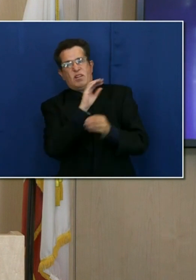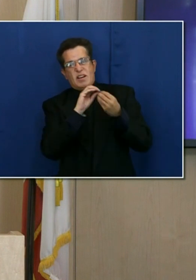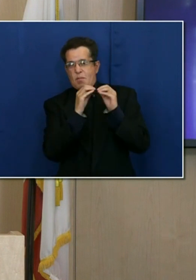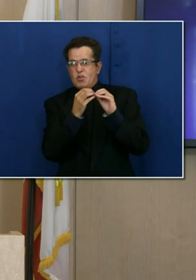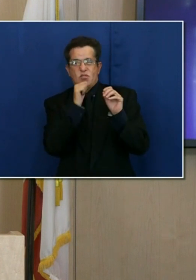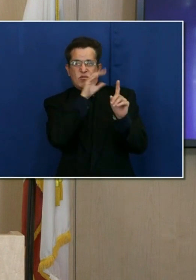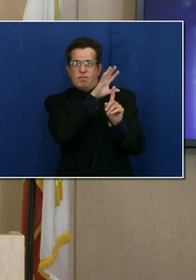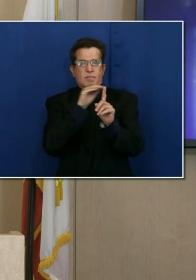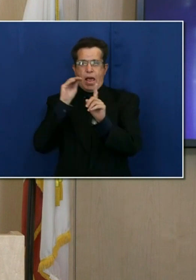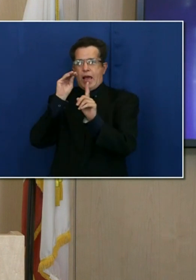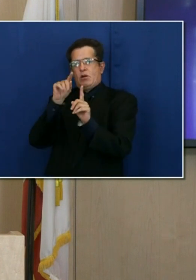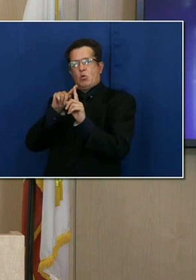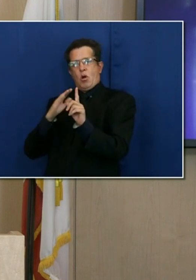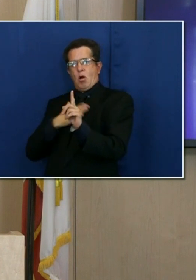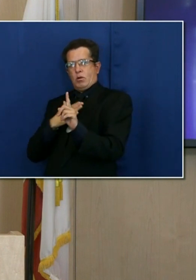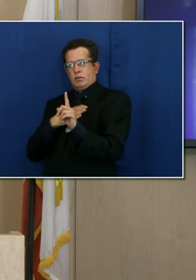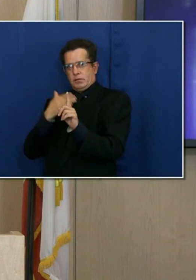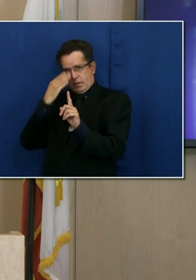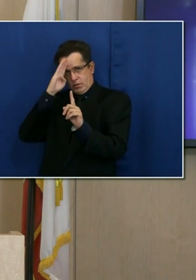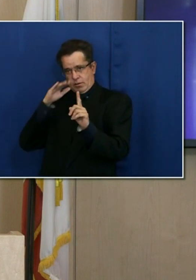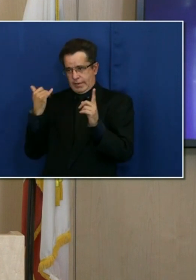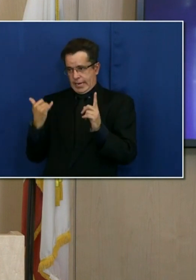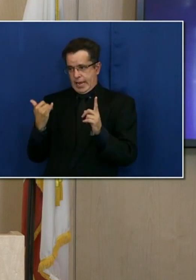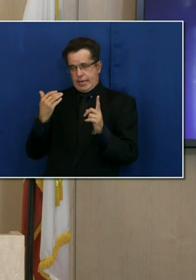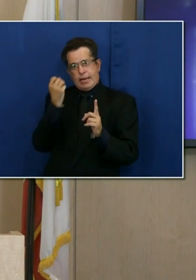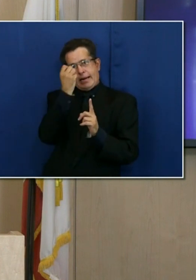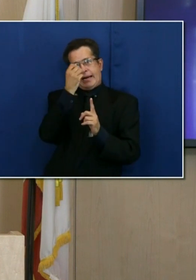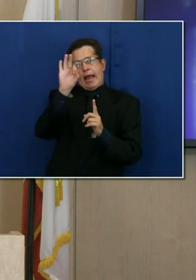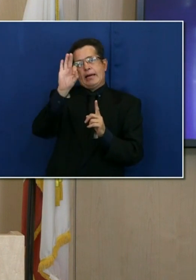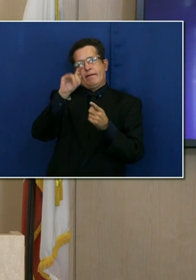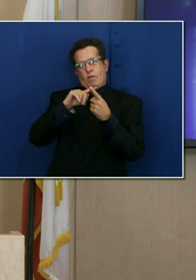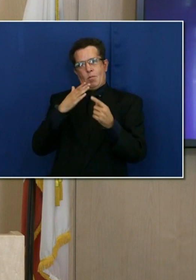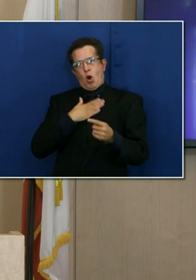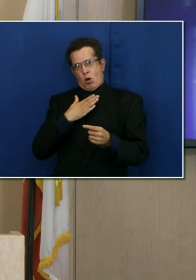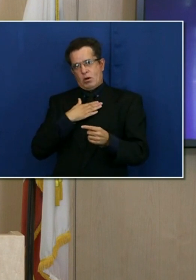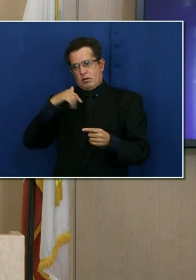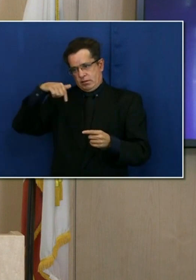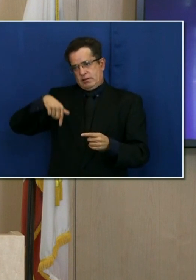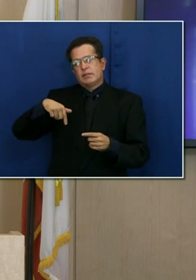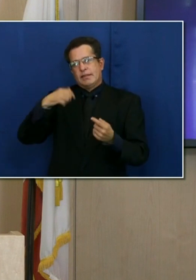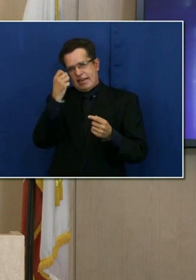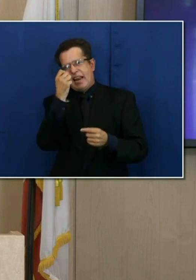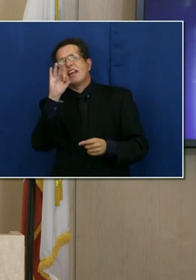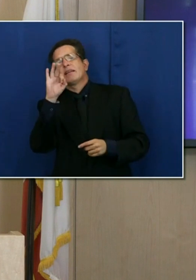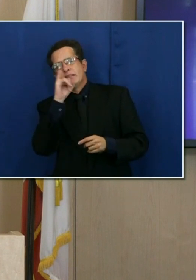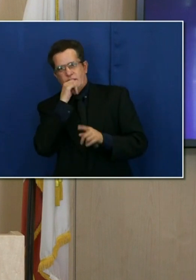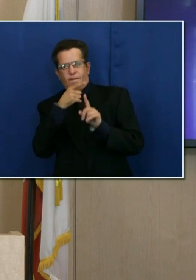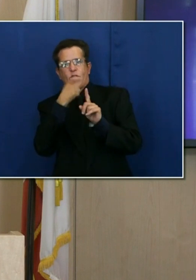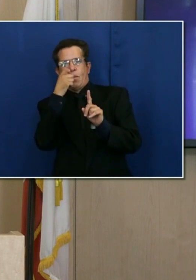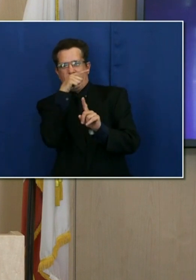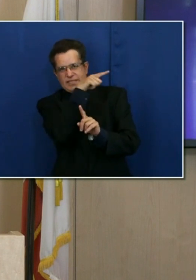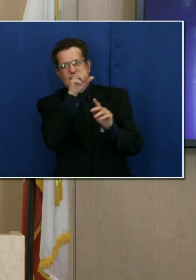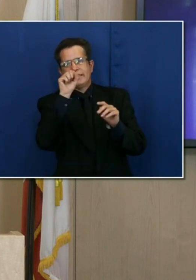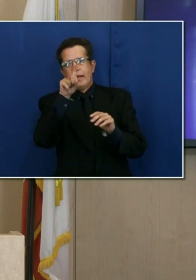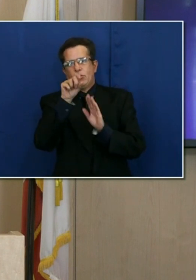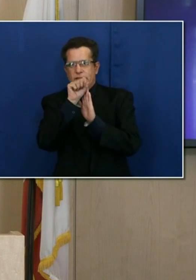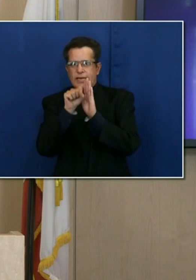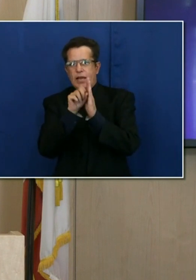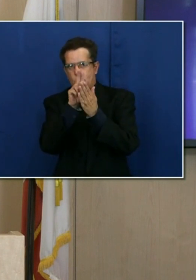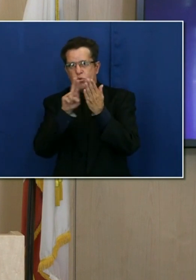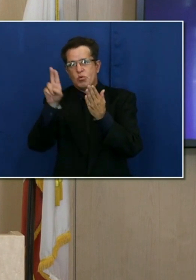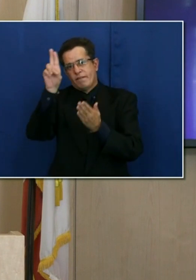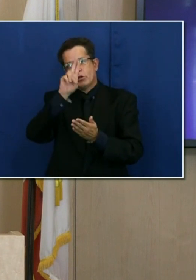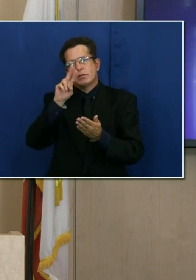of today, 19 of the cases that were included in today's total were San Diego State students. So that means that the total number